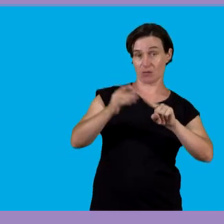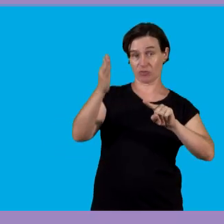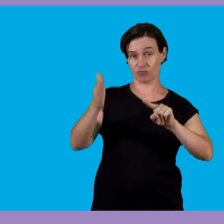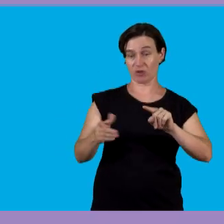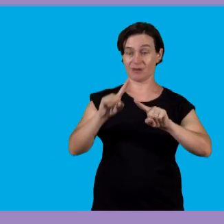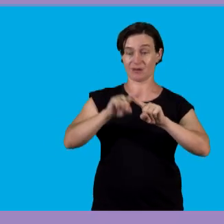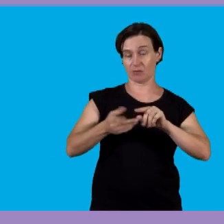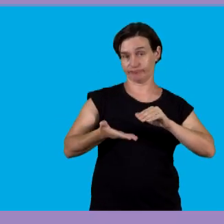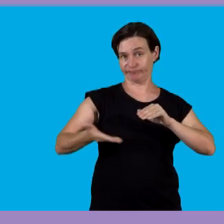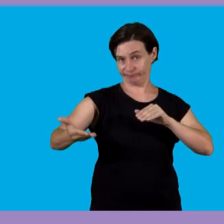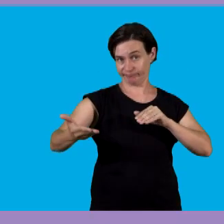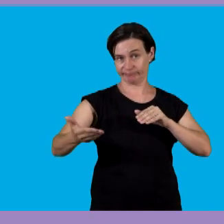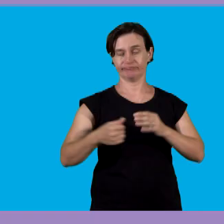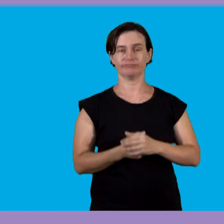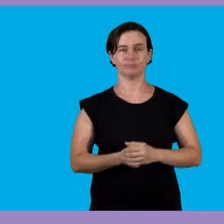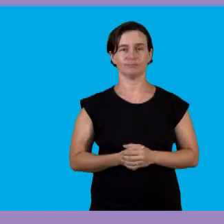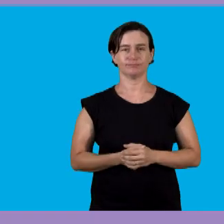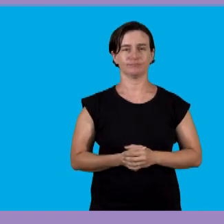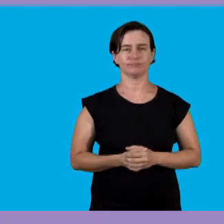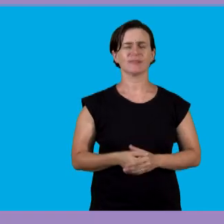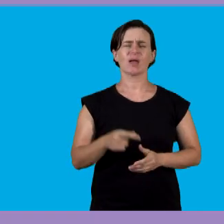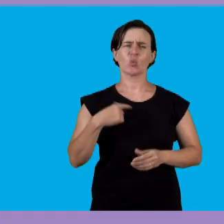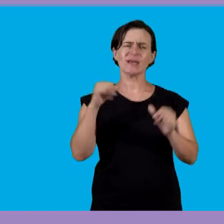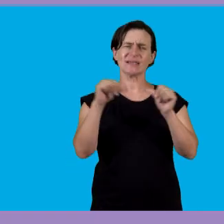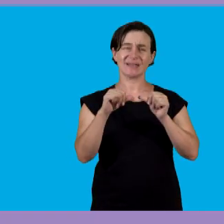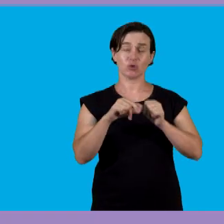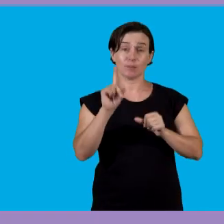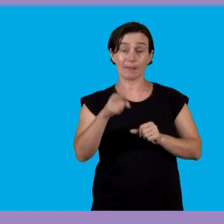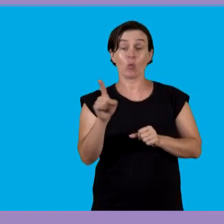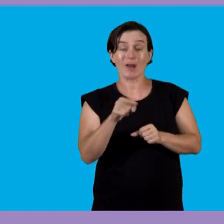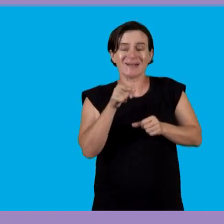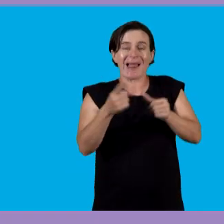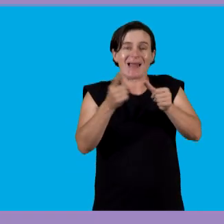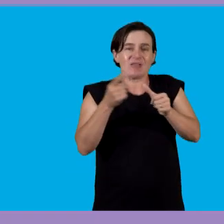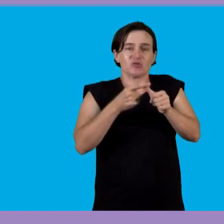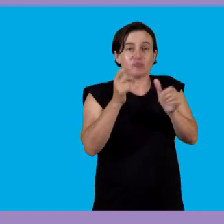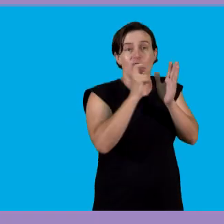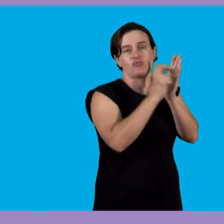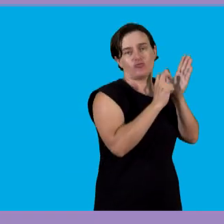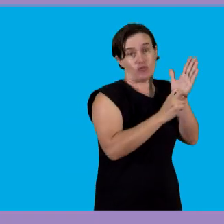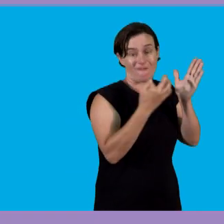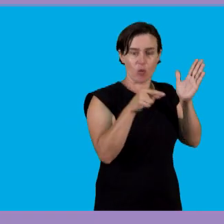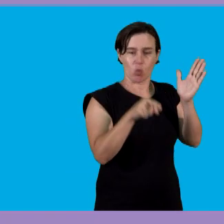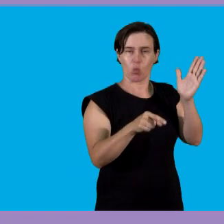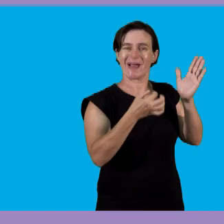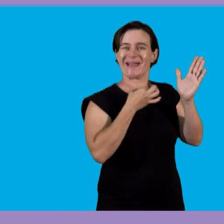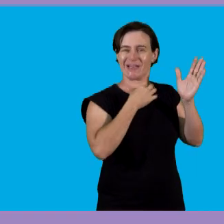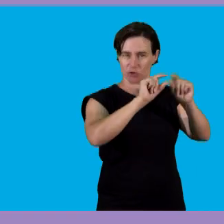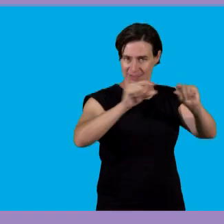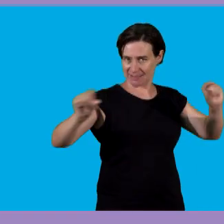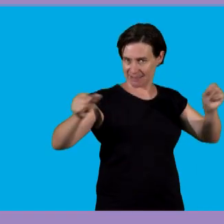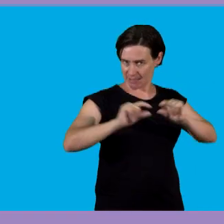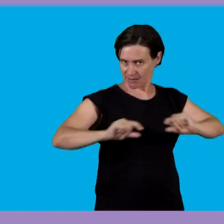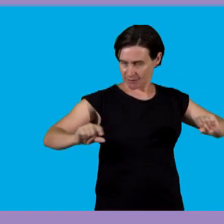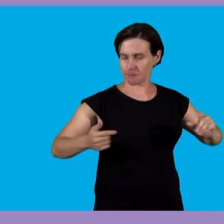width together. So again, we are supposed to determine algebraic rule for the statement that has been